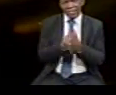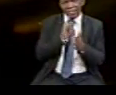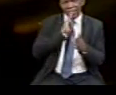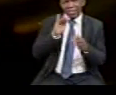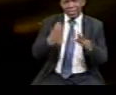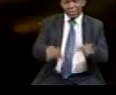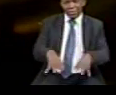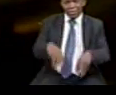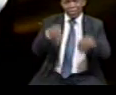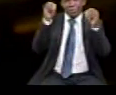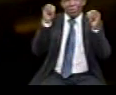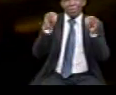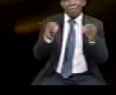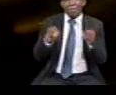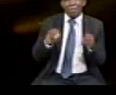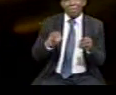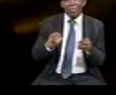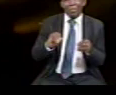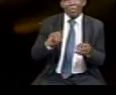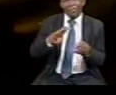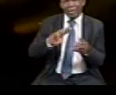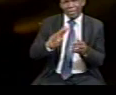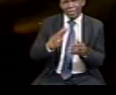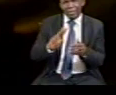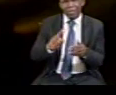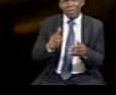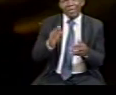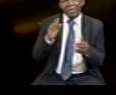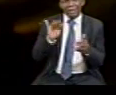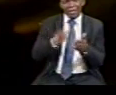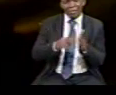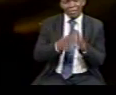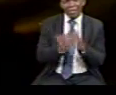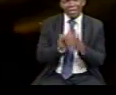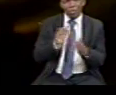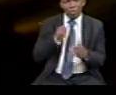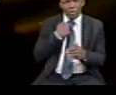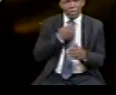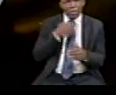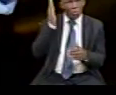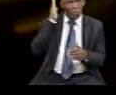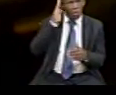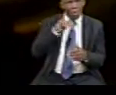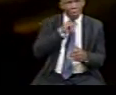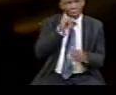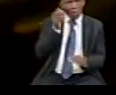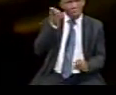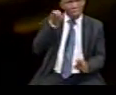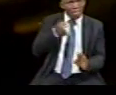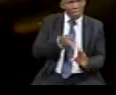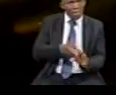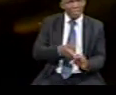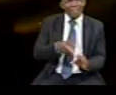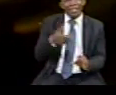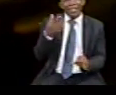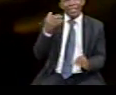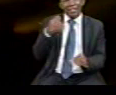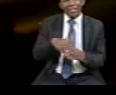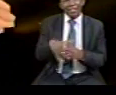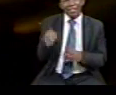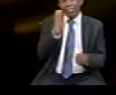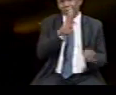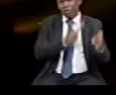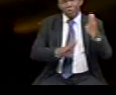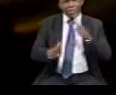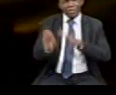be taken away from the world pre-tribulation, that we are not going to partake in the sufferings of the world. In the last day,